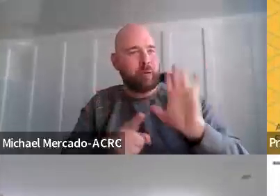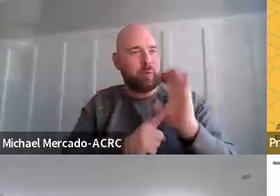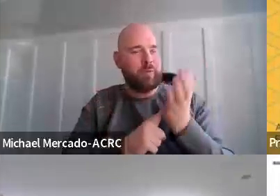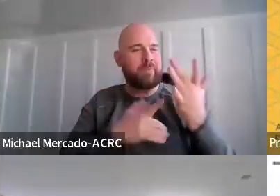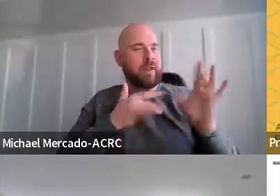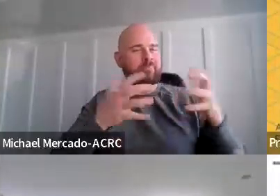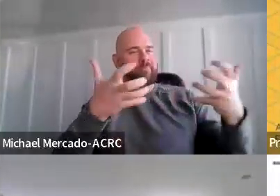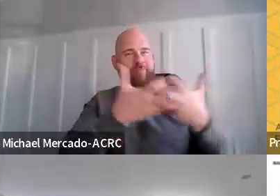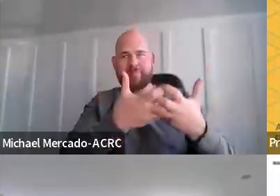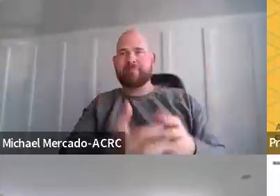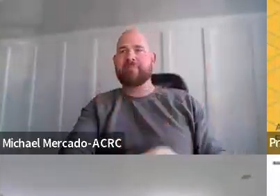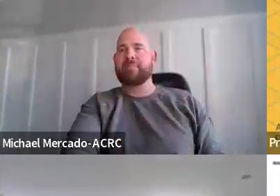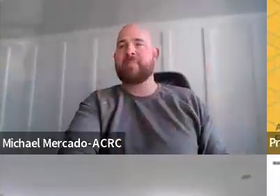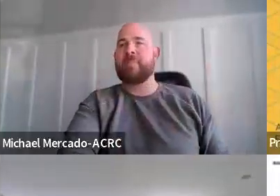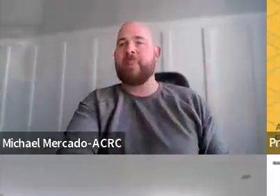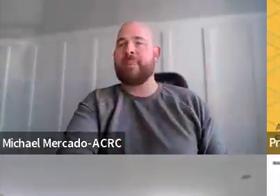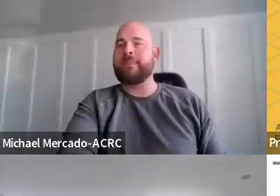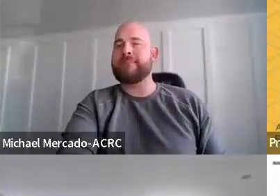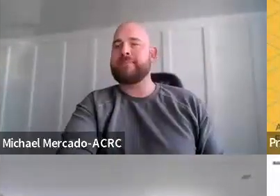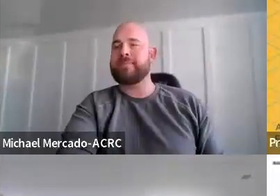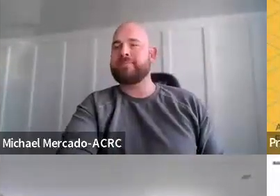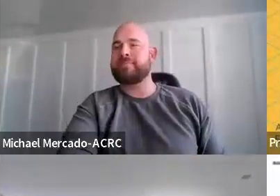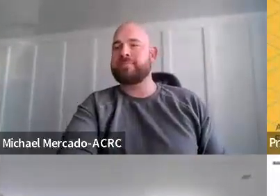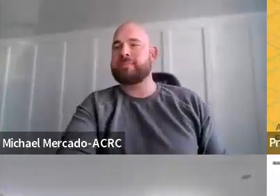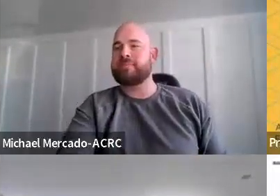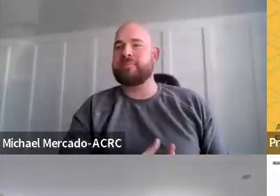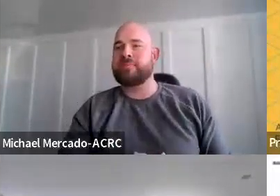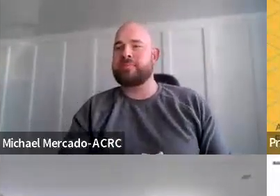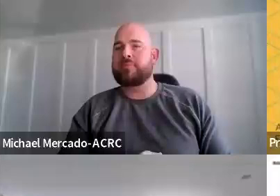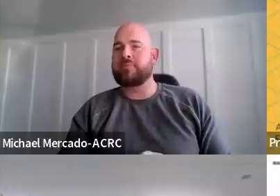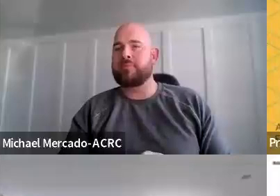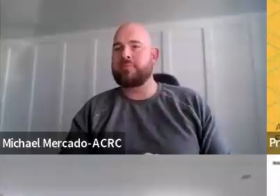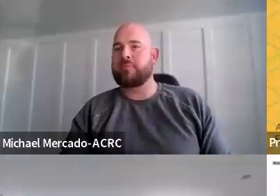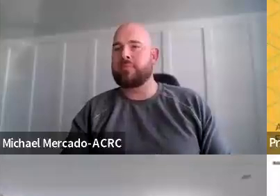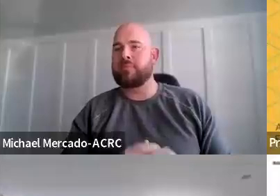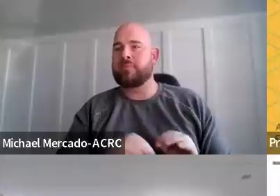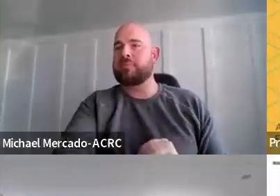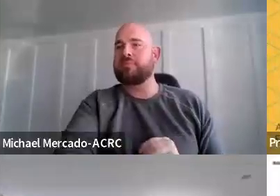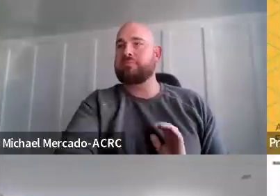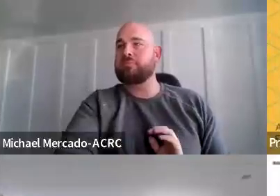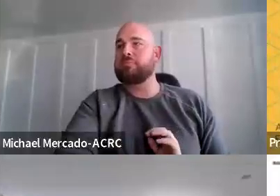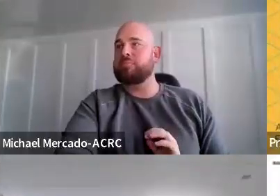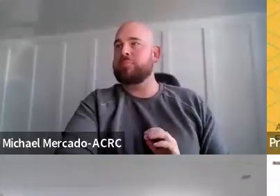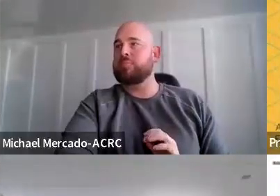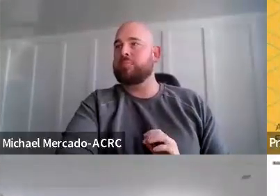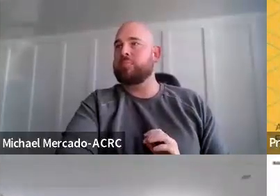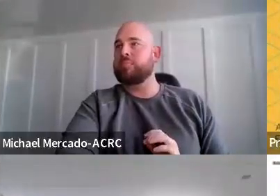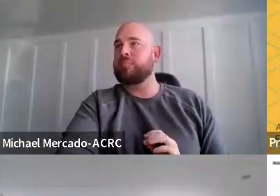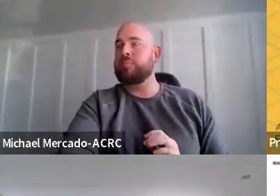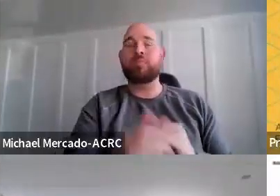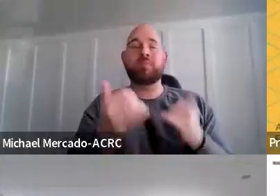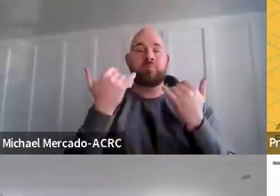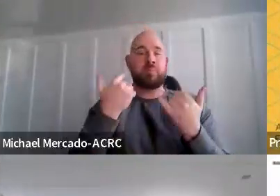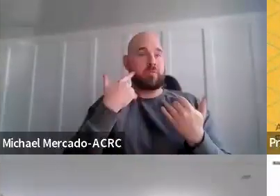really important to continue to remind everyone that that community is diverse and includes many different